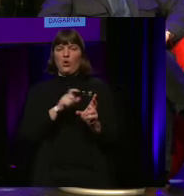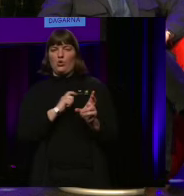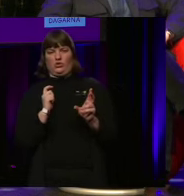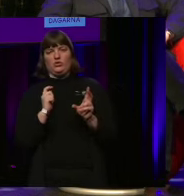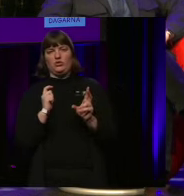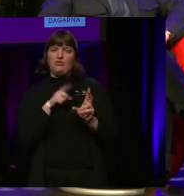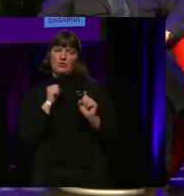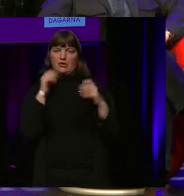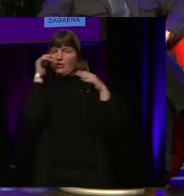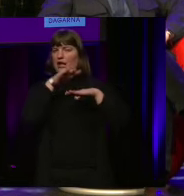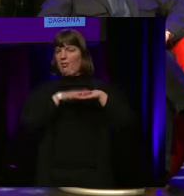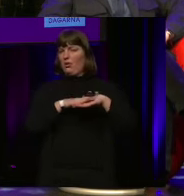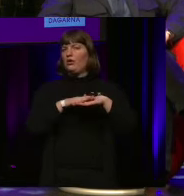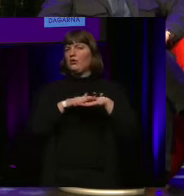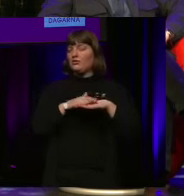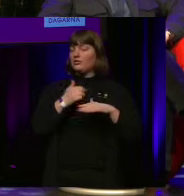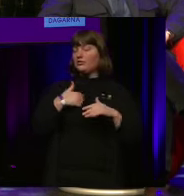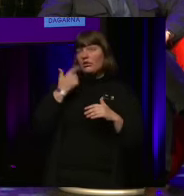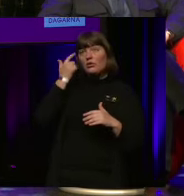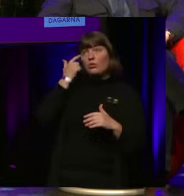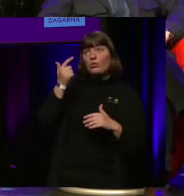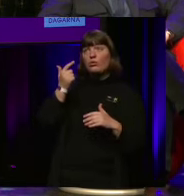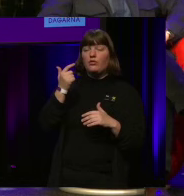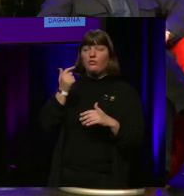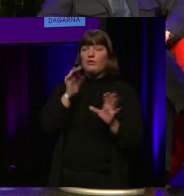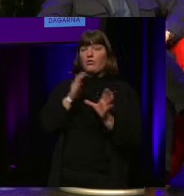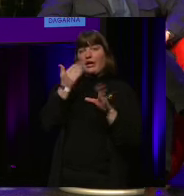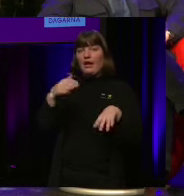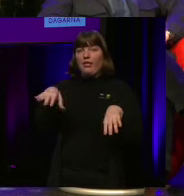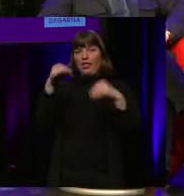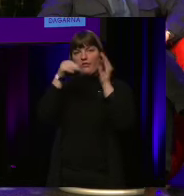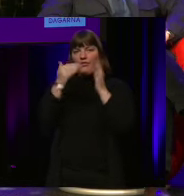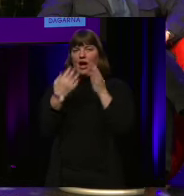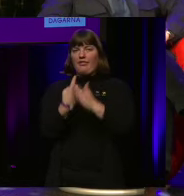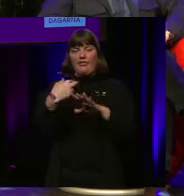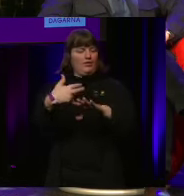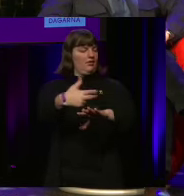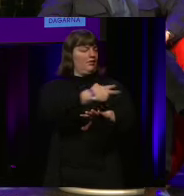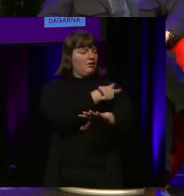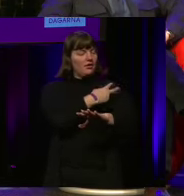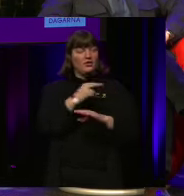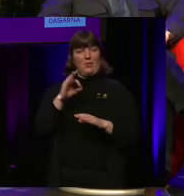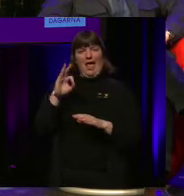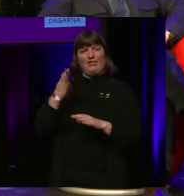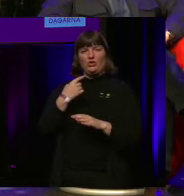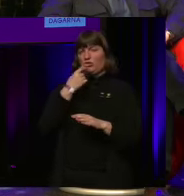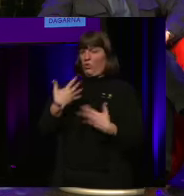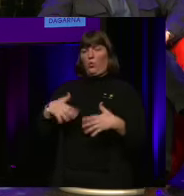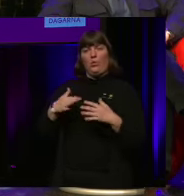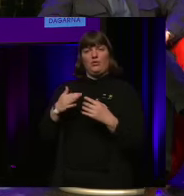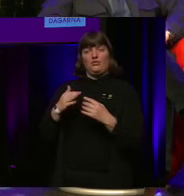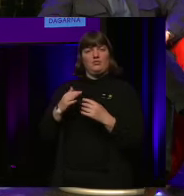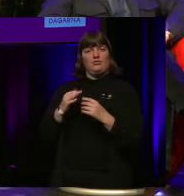and I think we can still learn from history, and I think that Henry's intervention was excellent in that